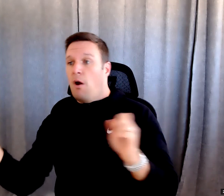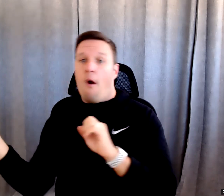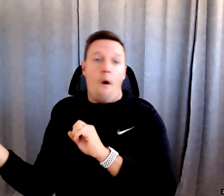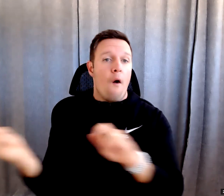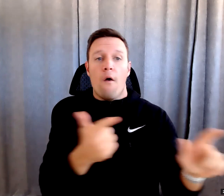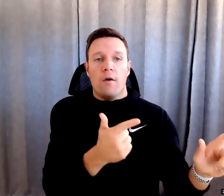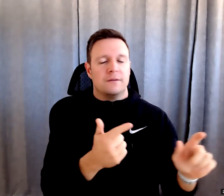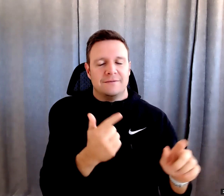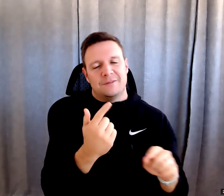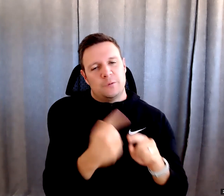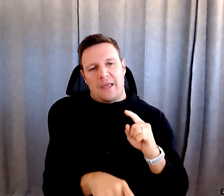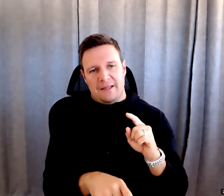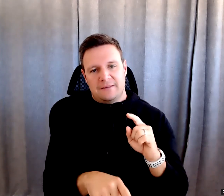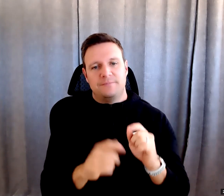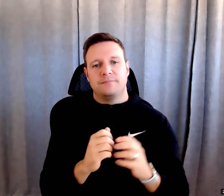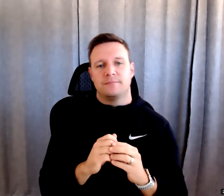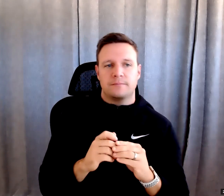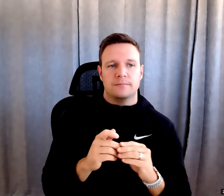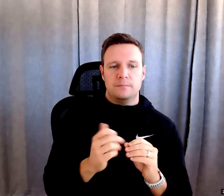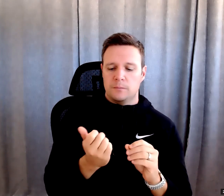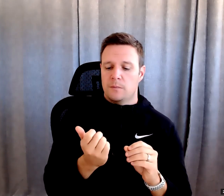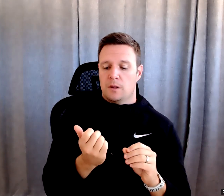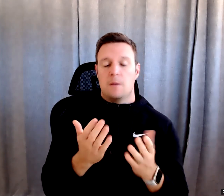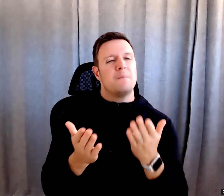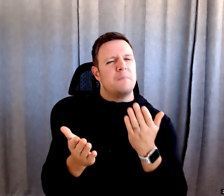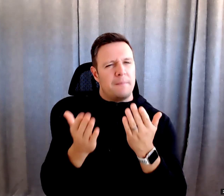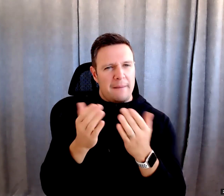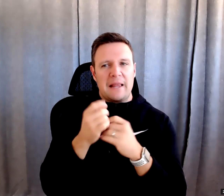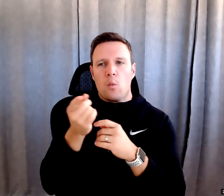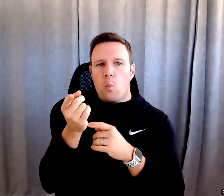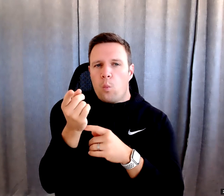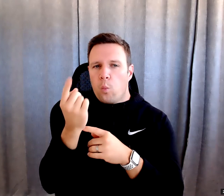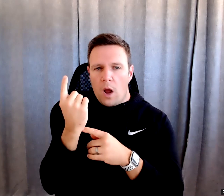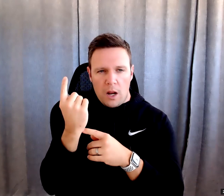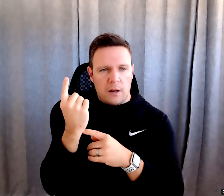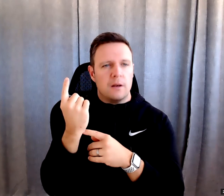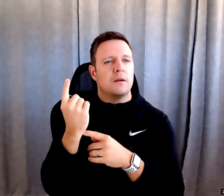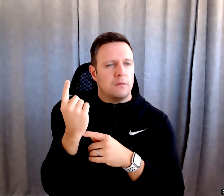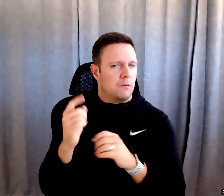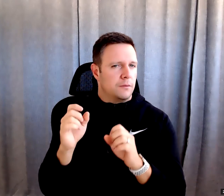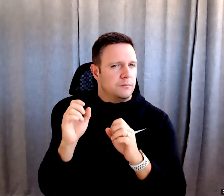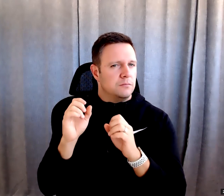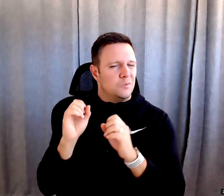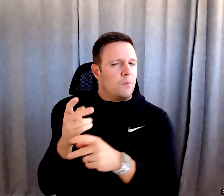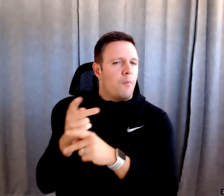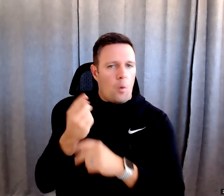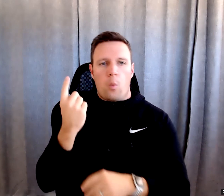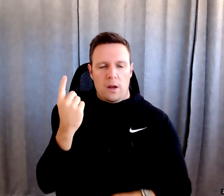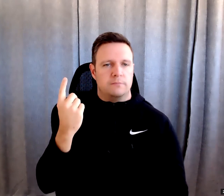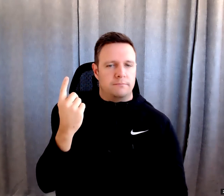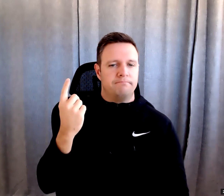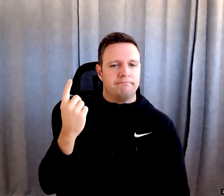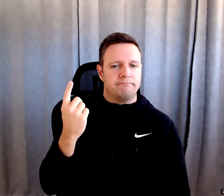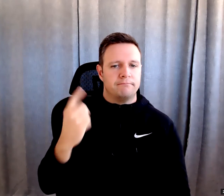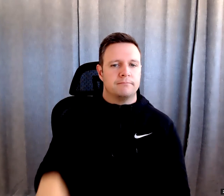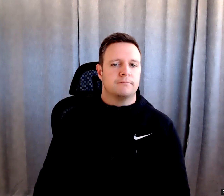every single one of your courses, but maybe, just one, you can check out just